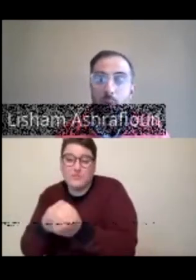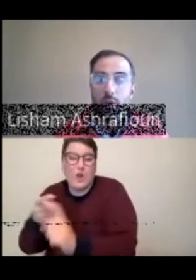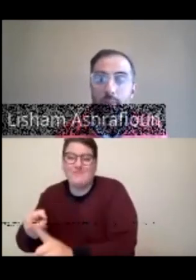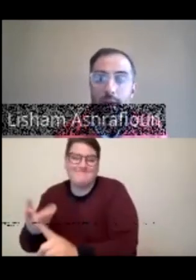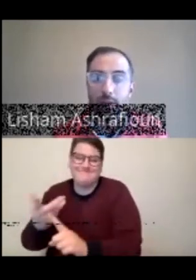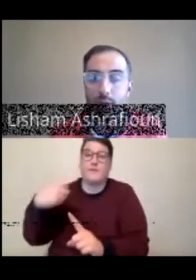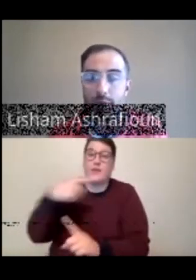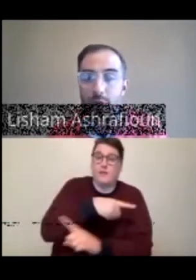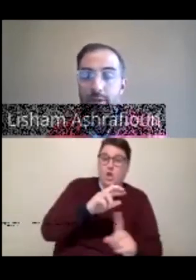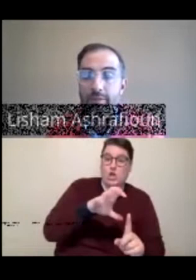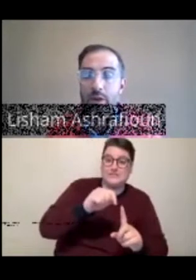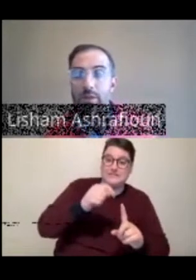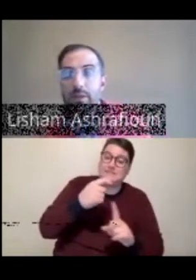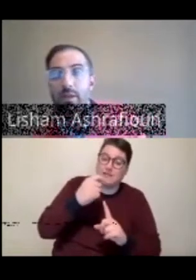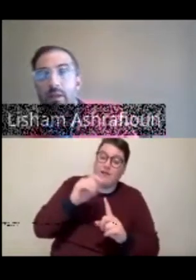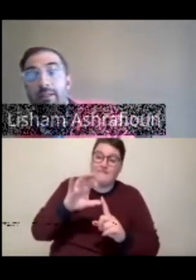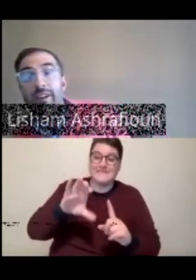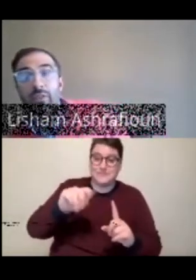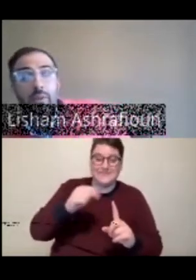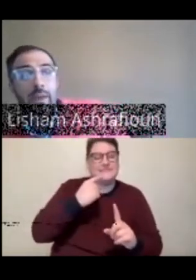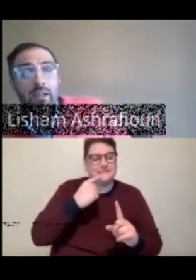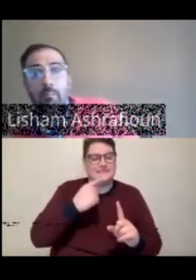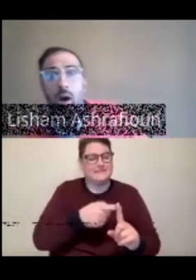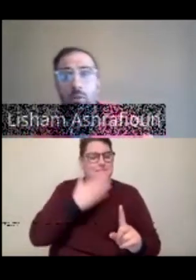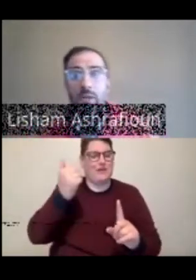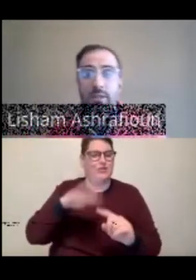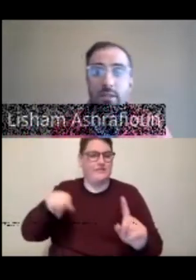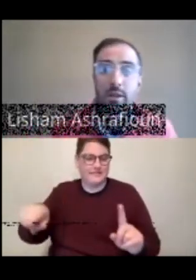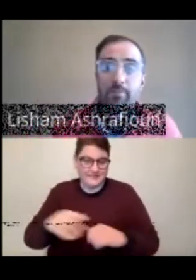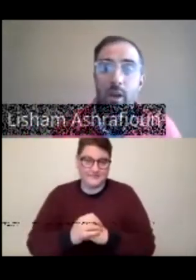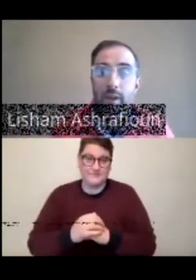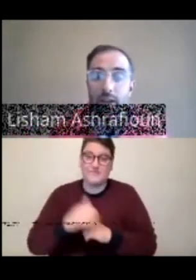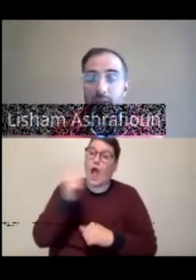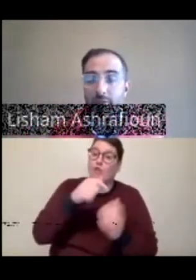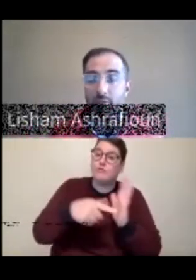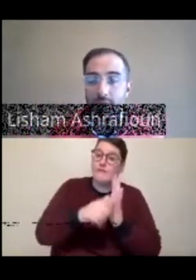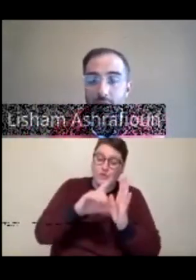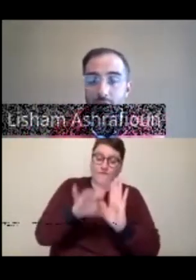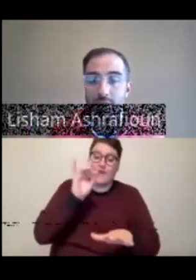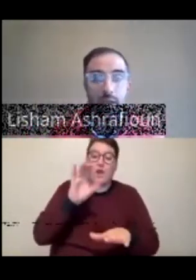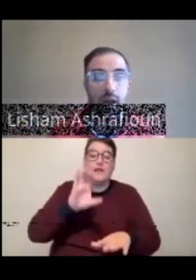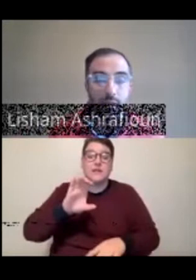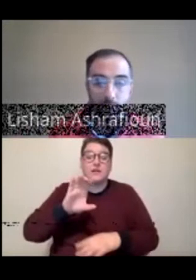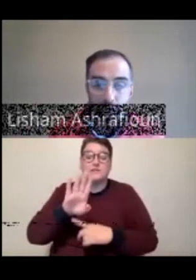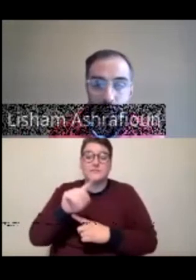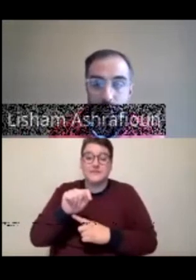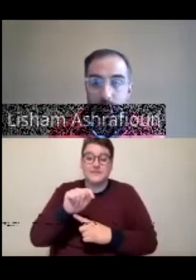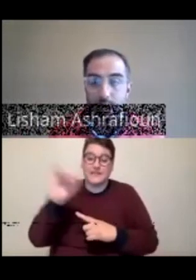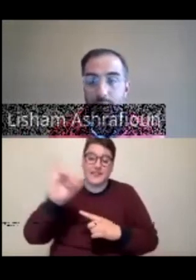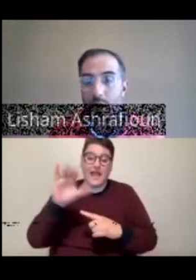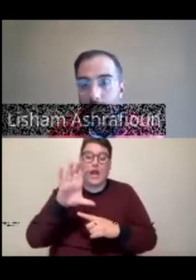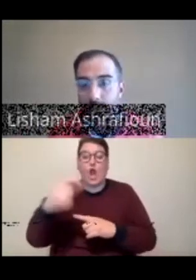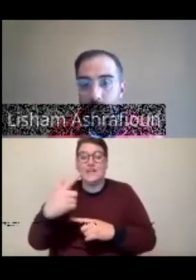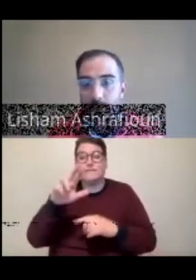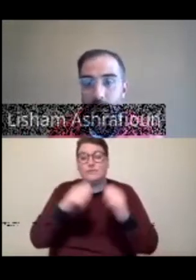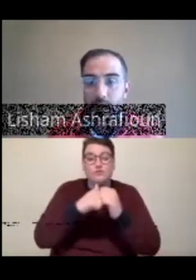was supported by another review that found that the main components of cognitive behavioral interventions, like cognitive